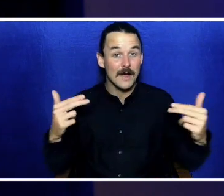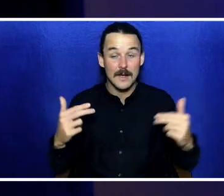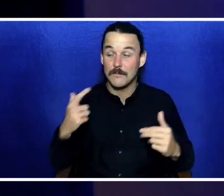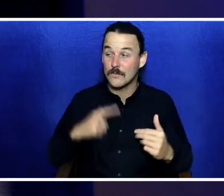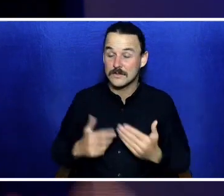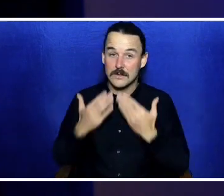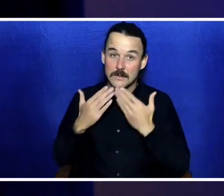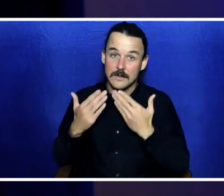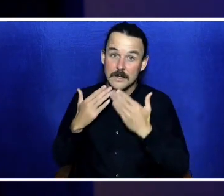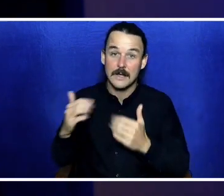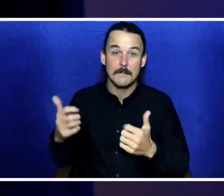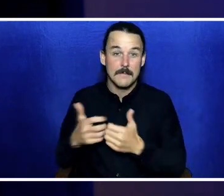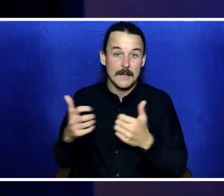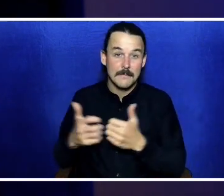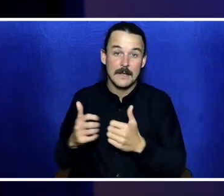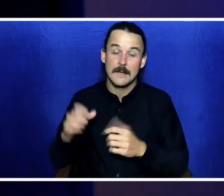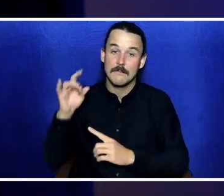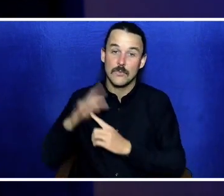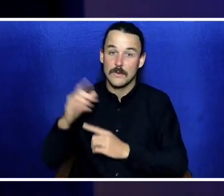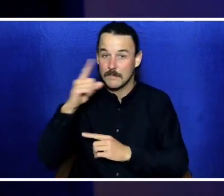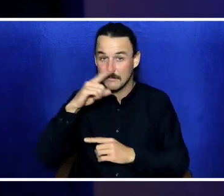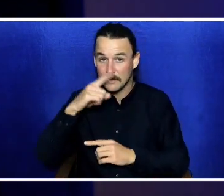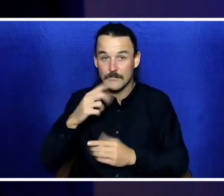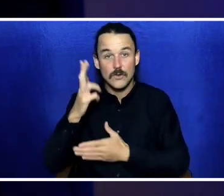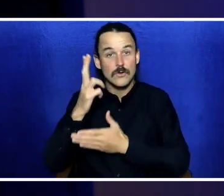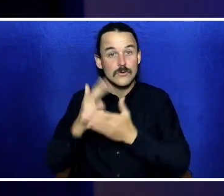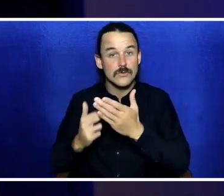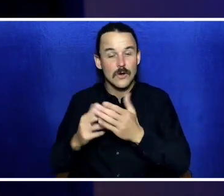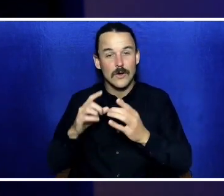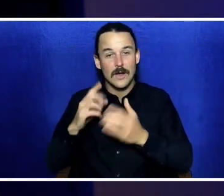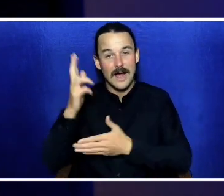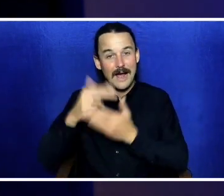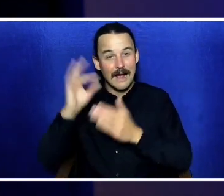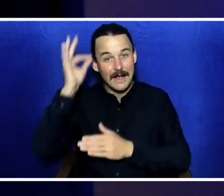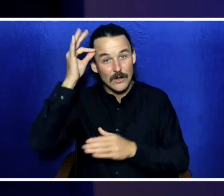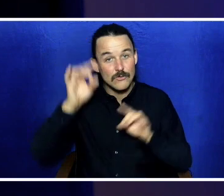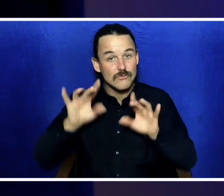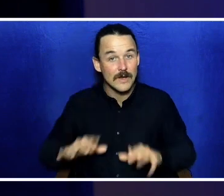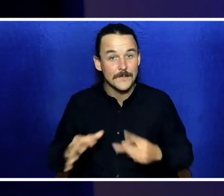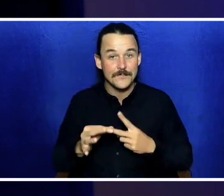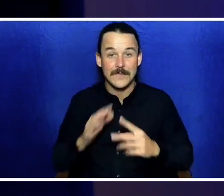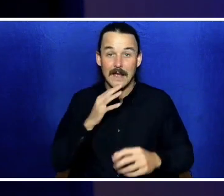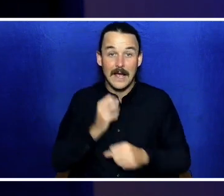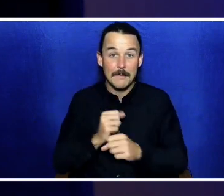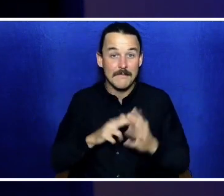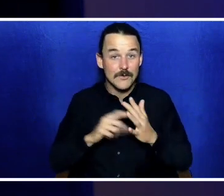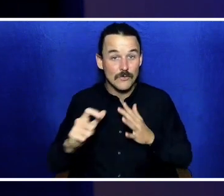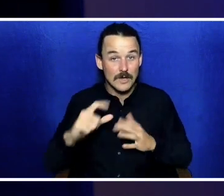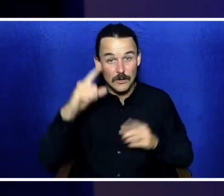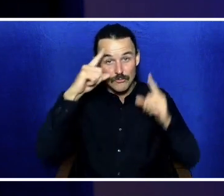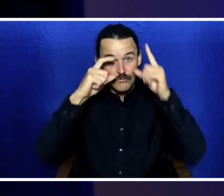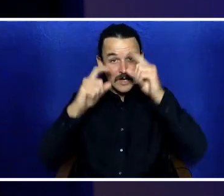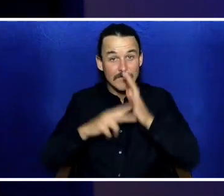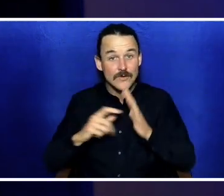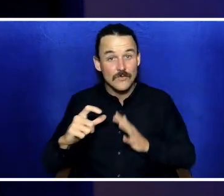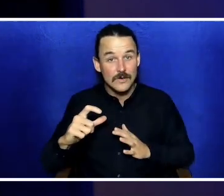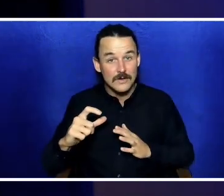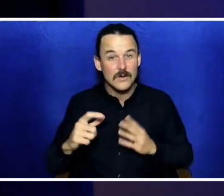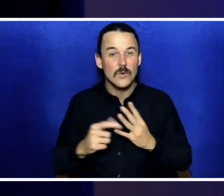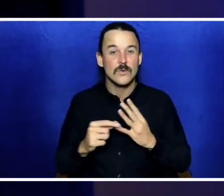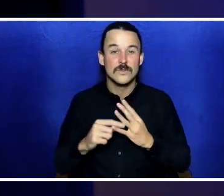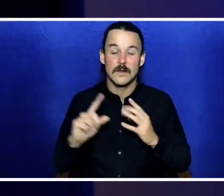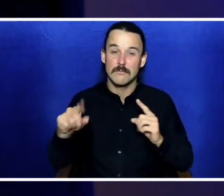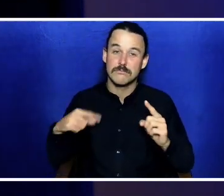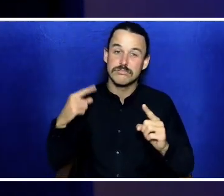people. The Australia Council for the Arts, the State Government of Victoria through Creative Victoria, and our long-standing